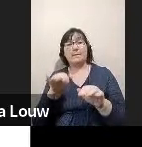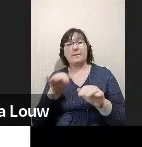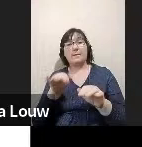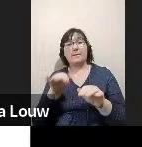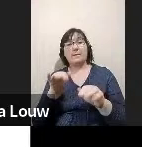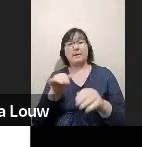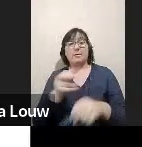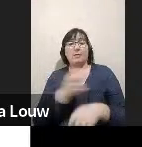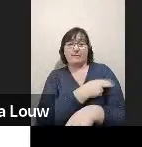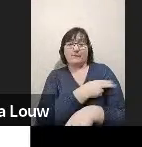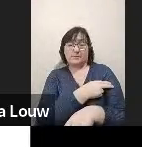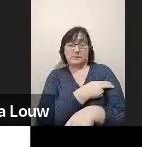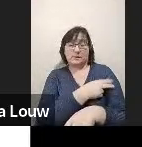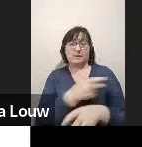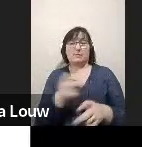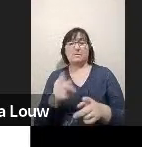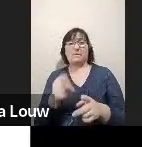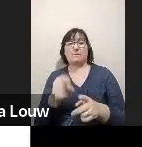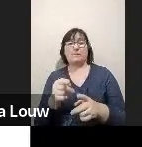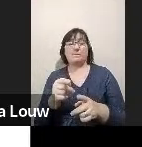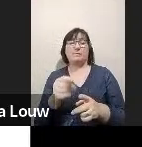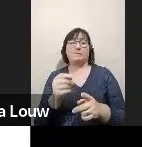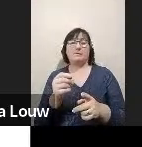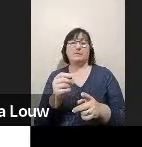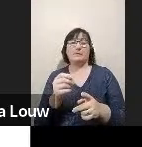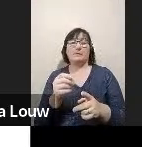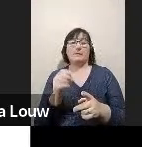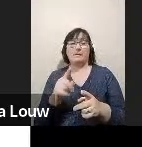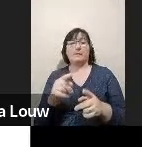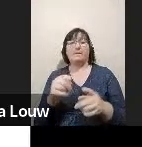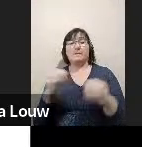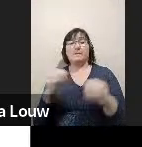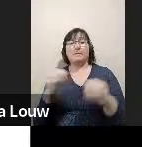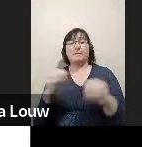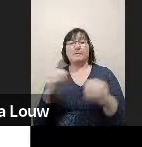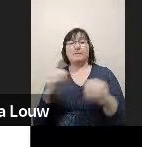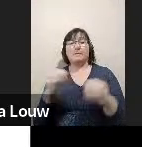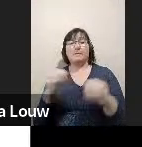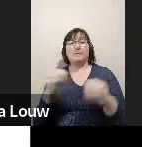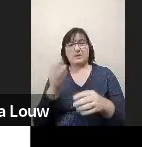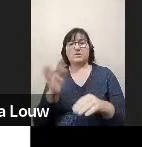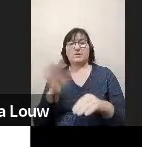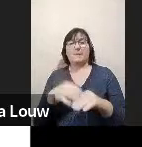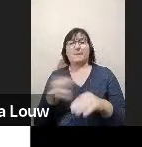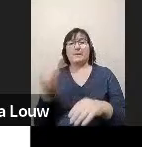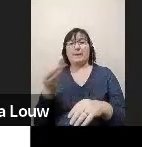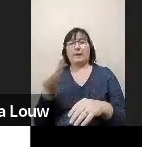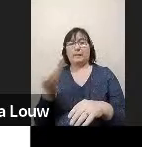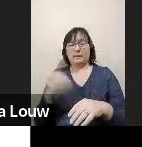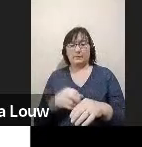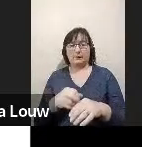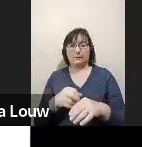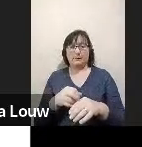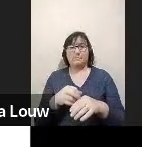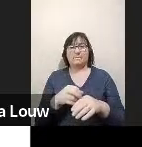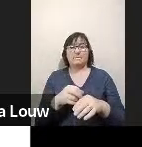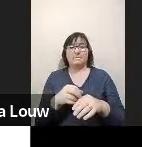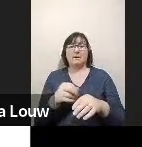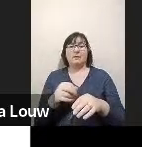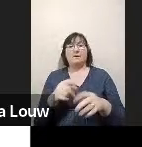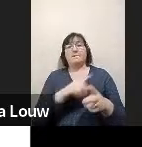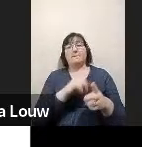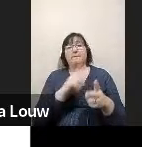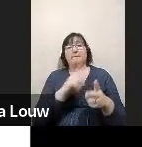we need to make sure that entity details are updated. The next step, okay, is to update and link the